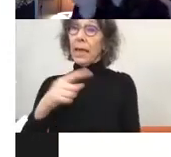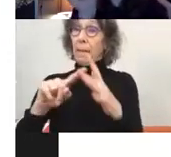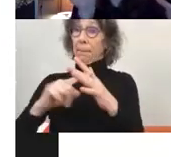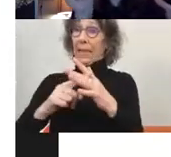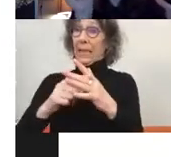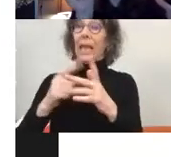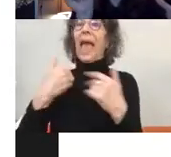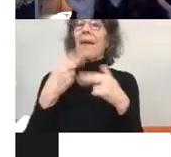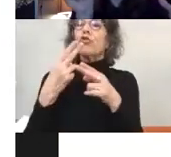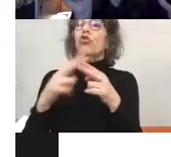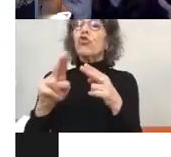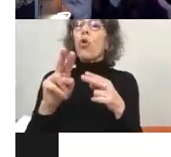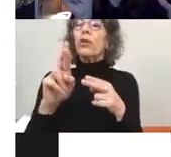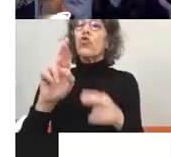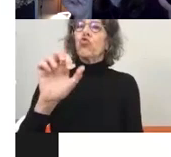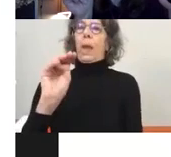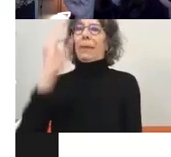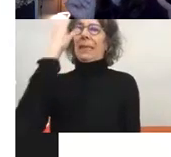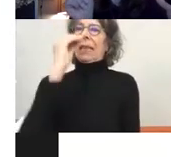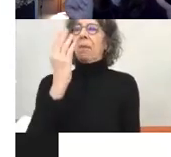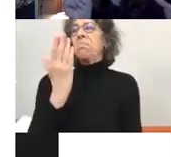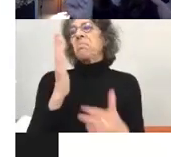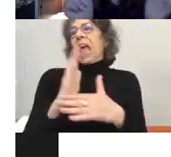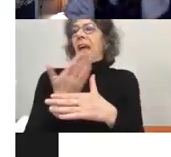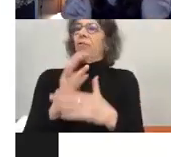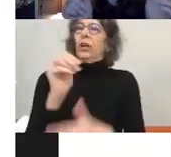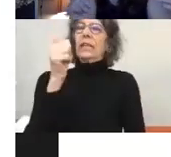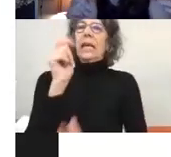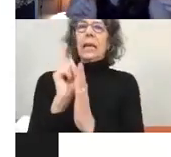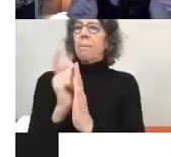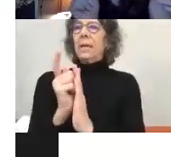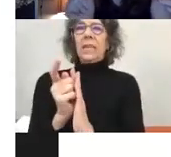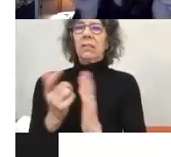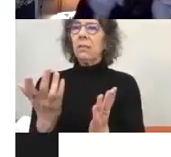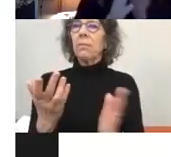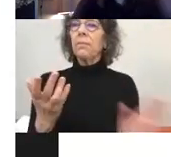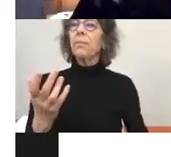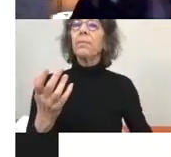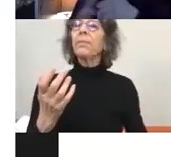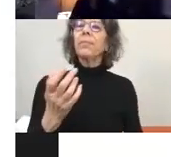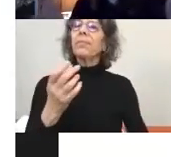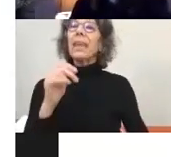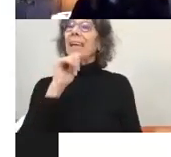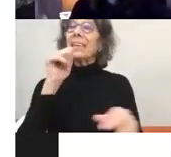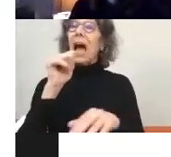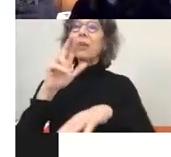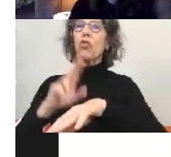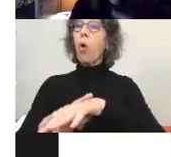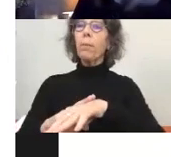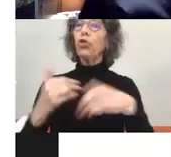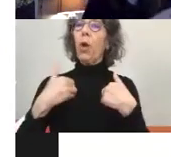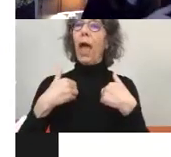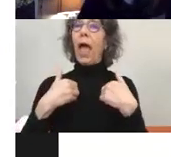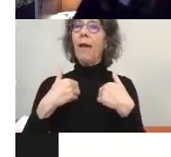On average, is 10 minutes only. And it is not normal to have like very large REM at